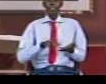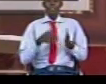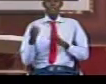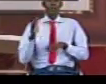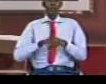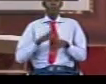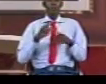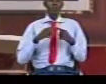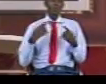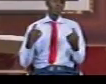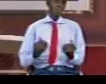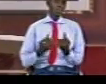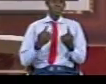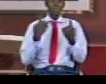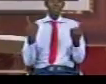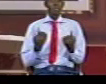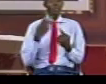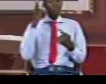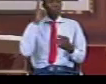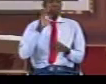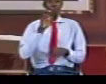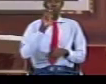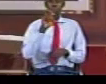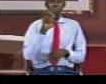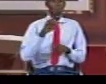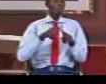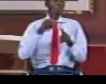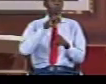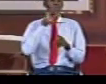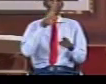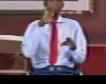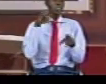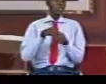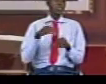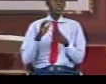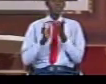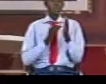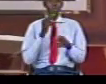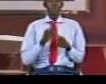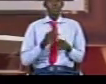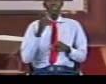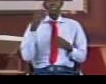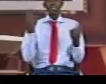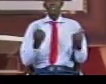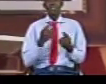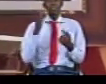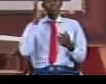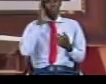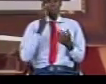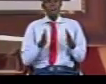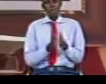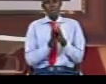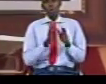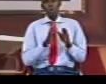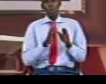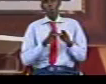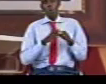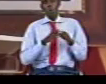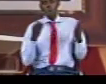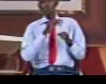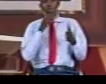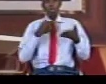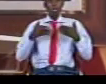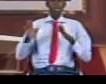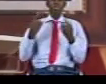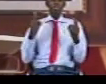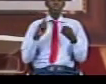sin. Sin will knock at the door, but you will not be at home. Sin will try to open the door, you will not allow that door to